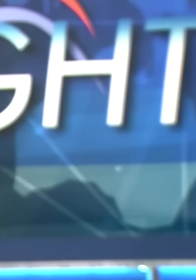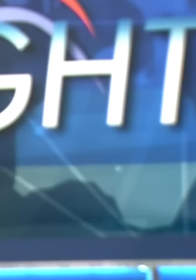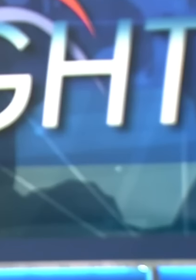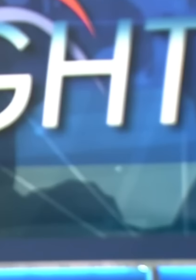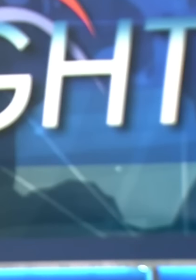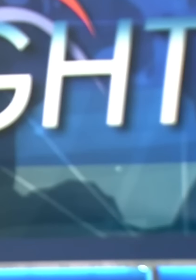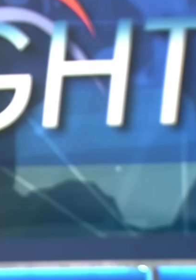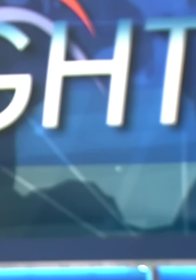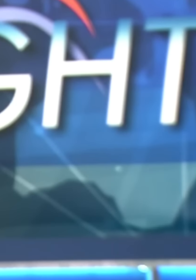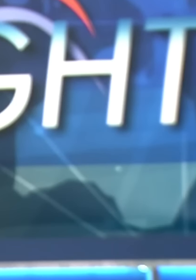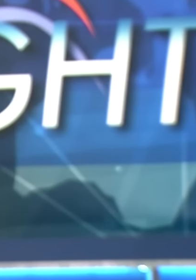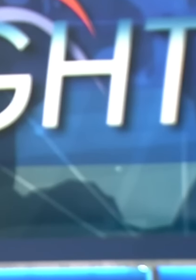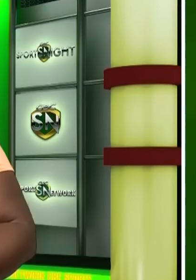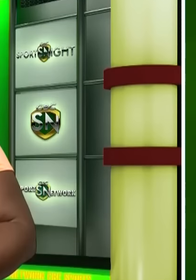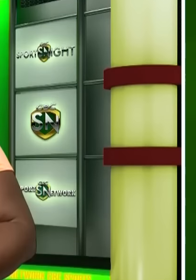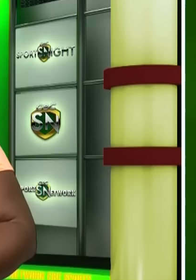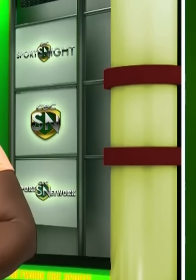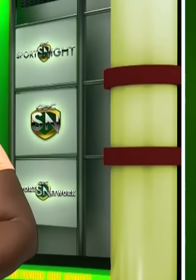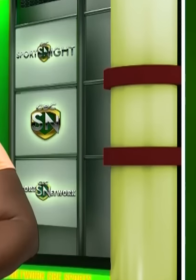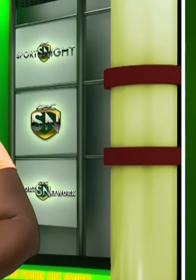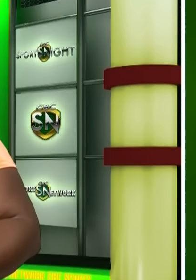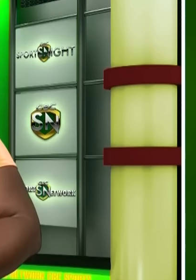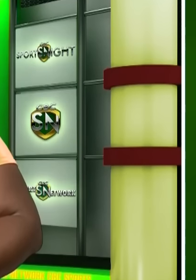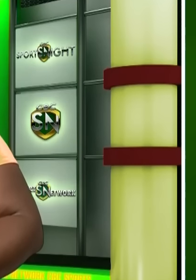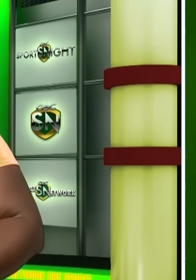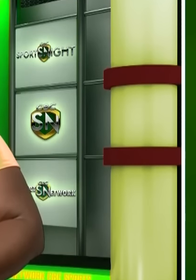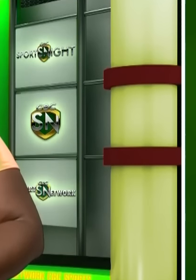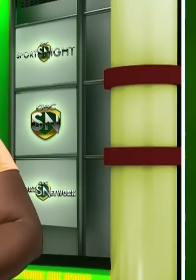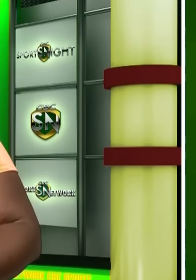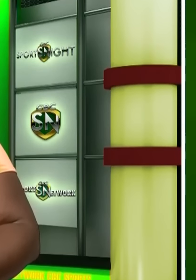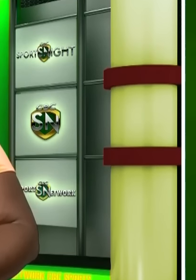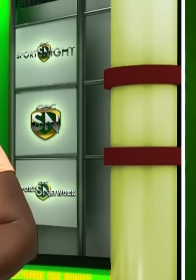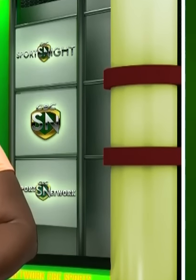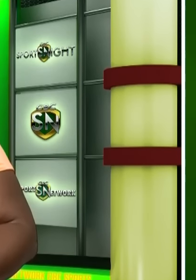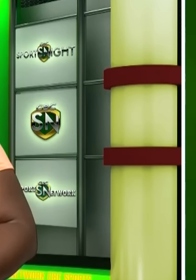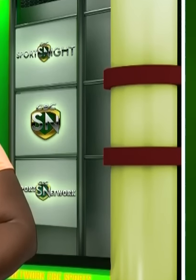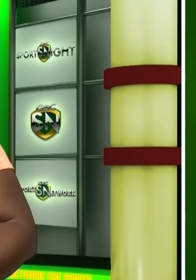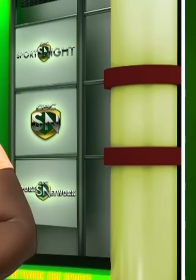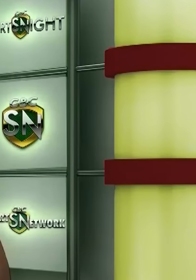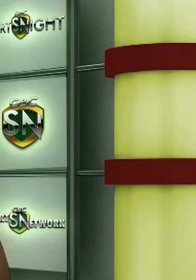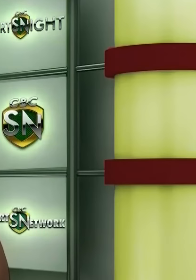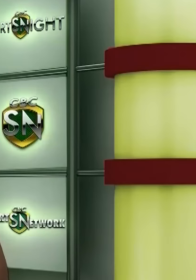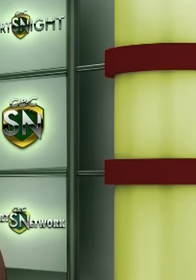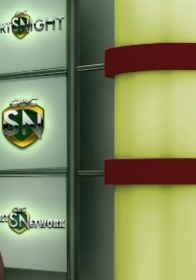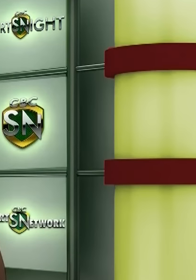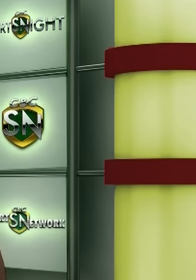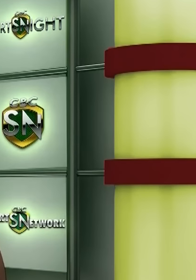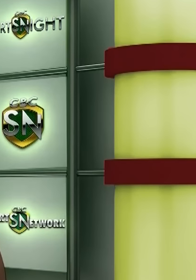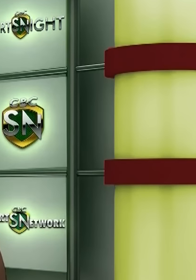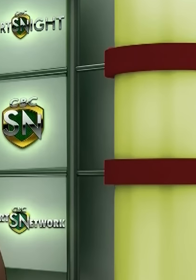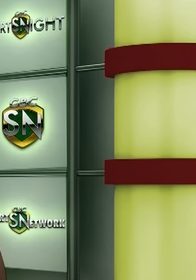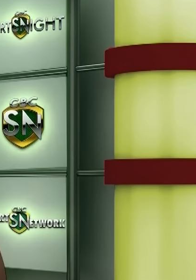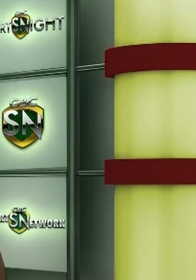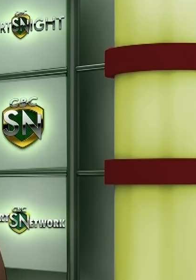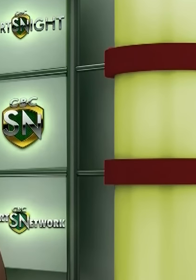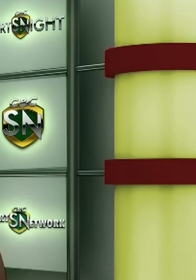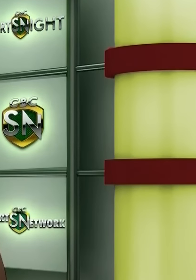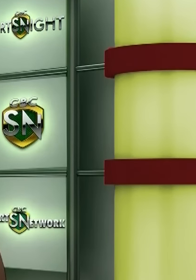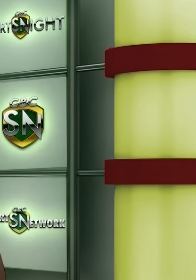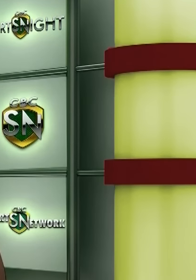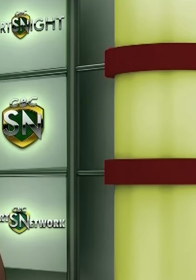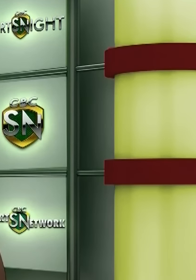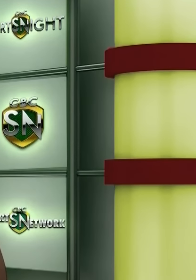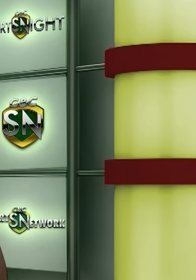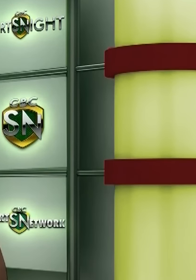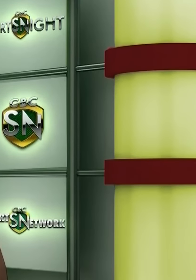Welcome back to you and to Anne-Marie Burke, who is here for the second half of sports. Yes, Tisha, this second half we have a lot to unpack. We begin